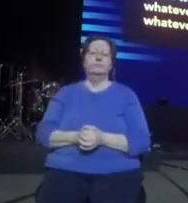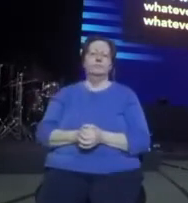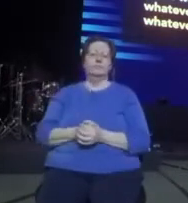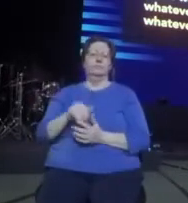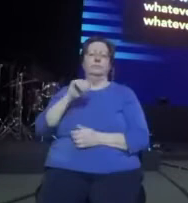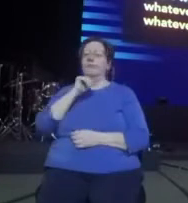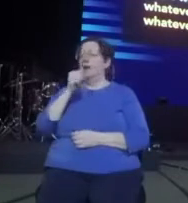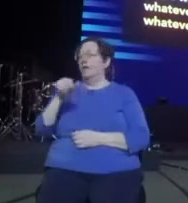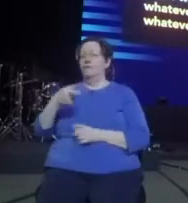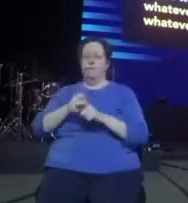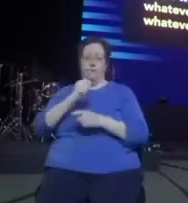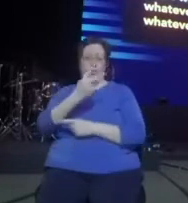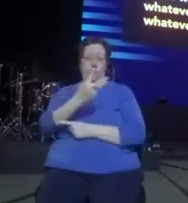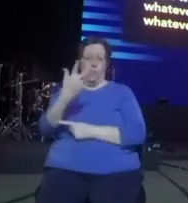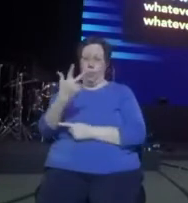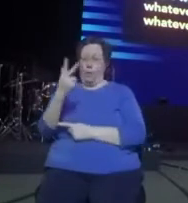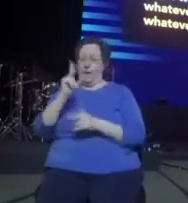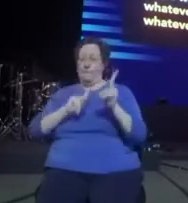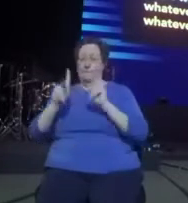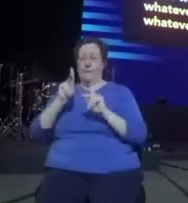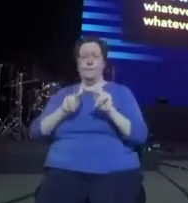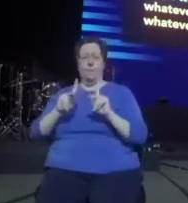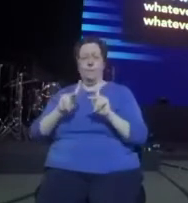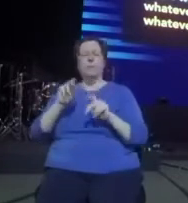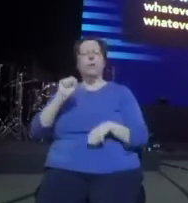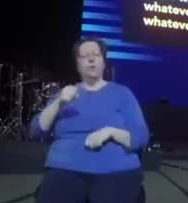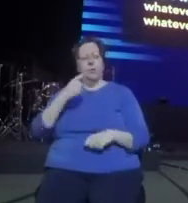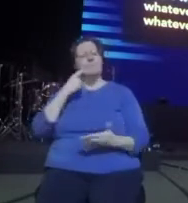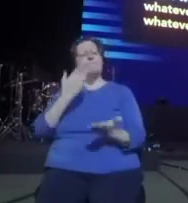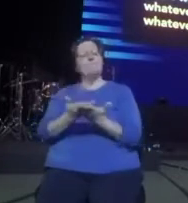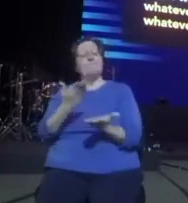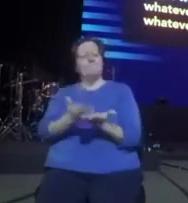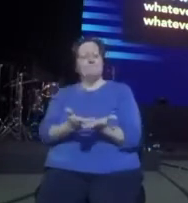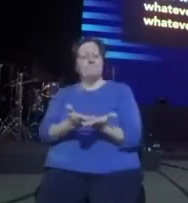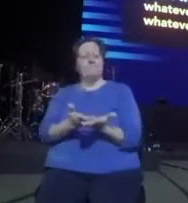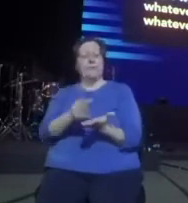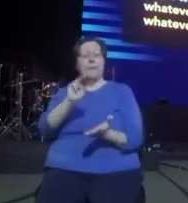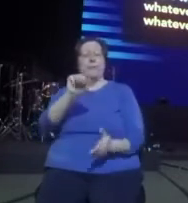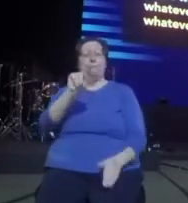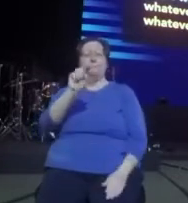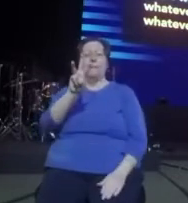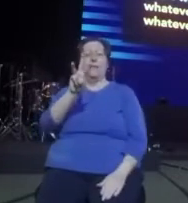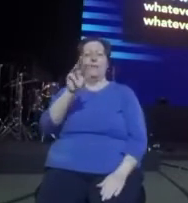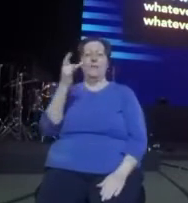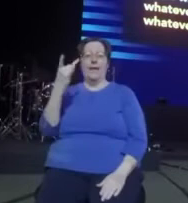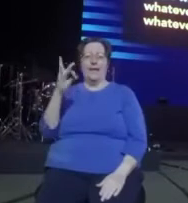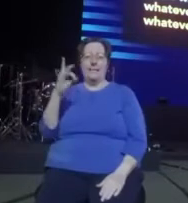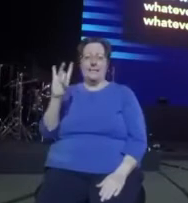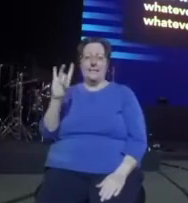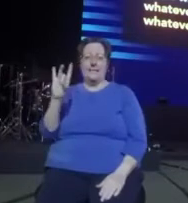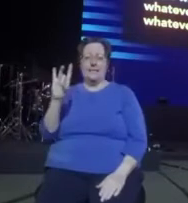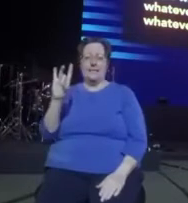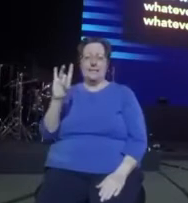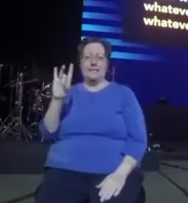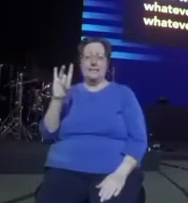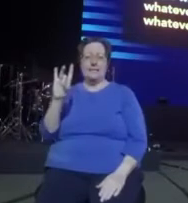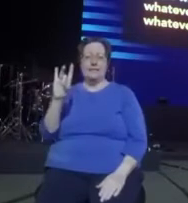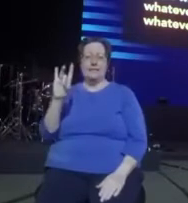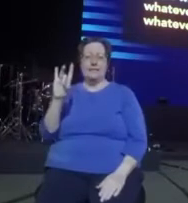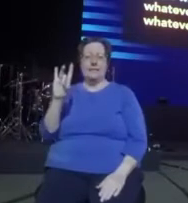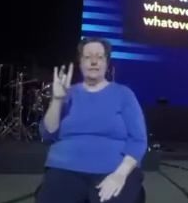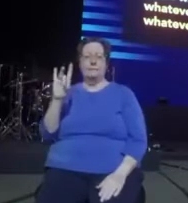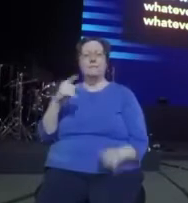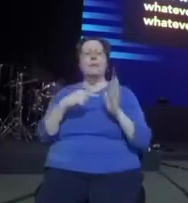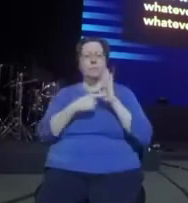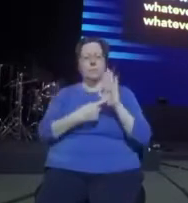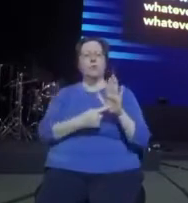three witnesses, we go to Matthew, the 18th chapter. Kind of cool. Matthew, the 18th chapter. Let's just put it up on the overheads,